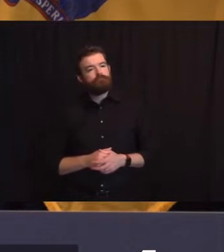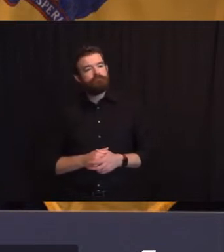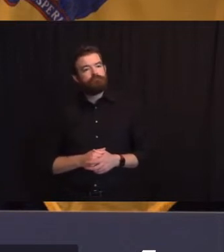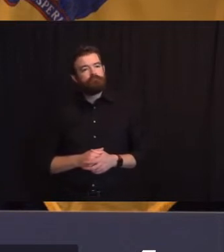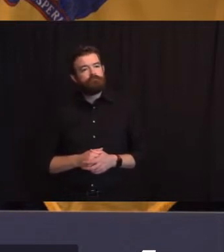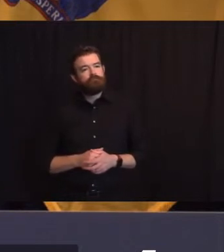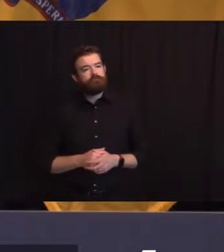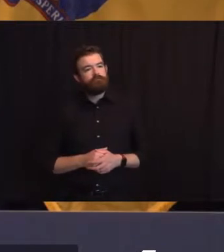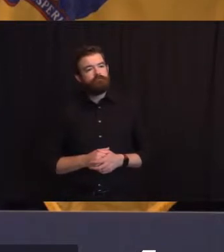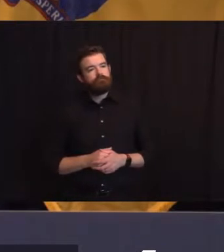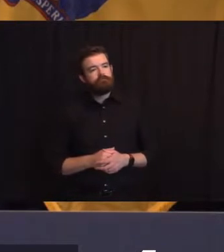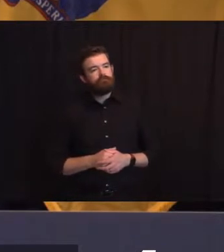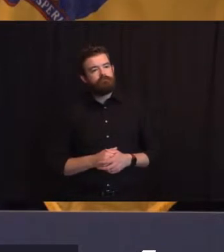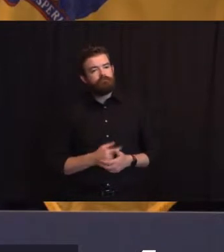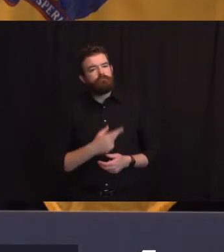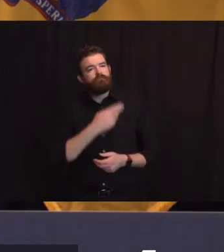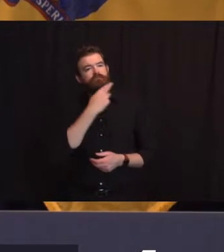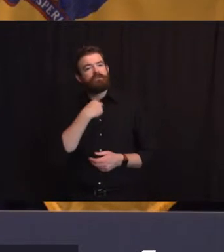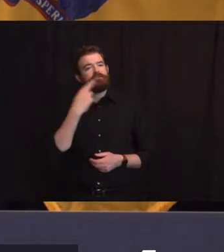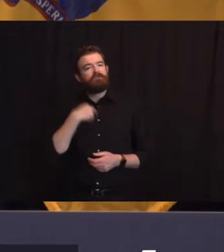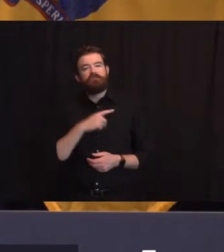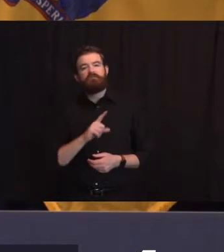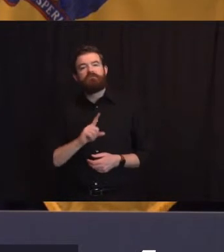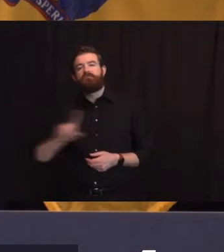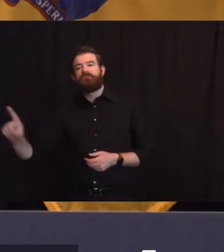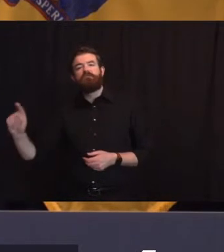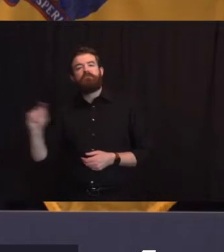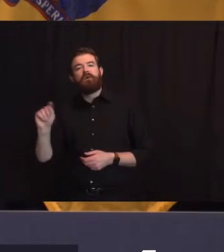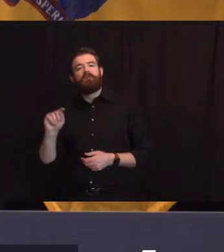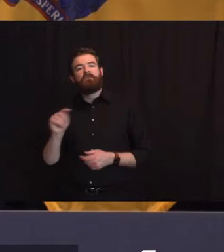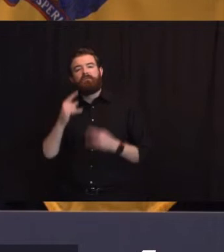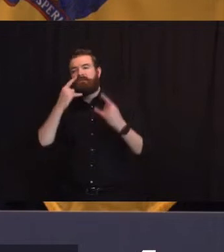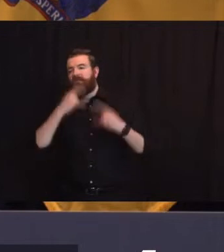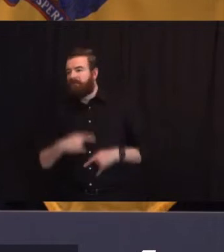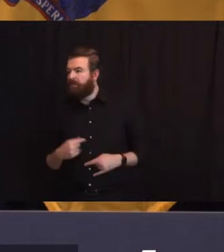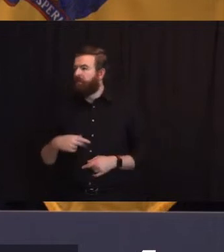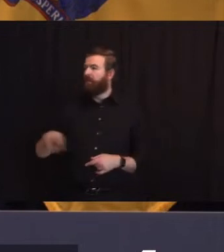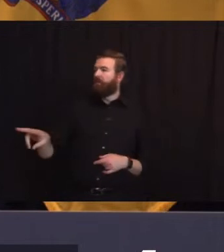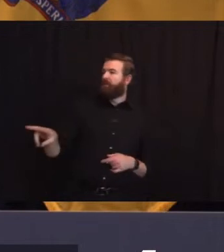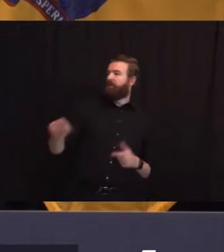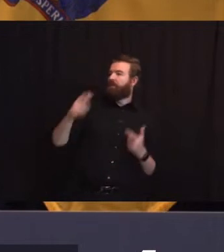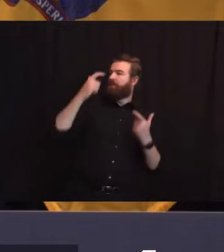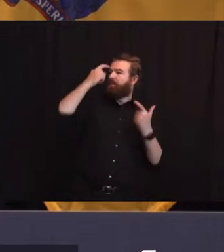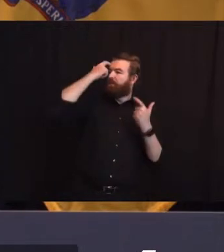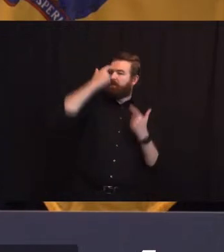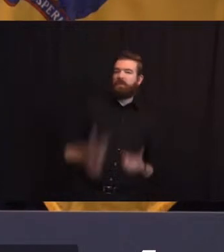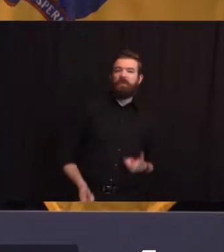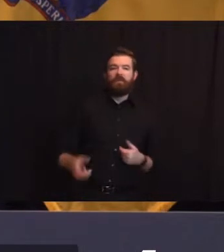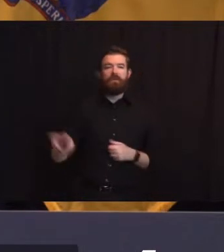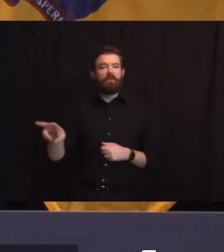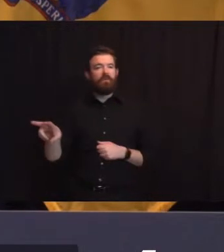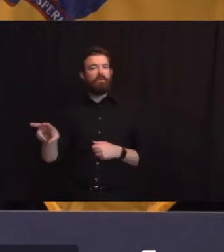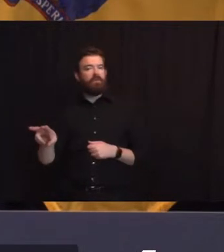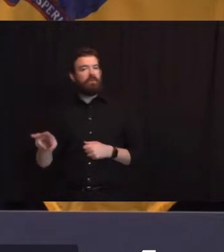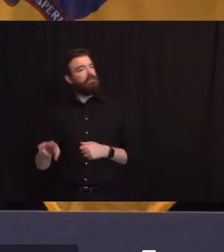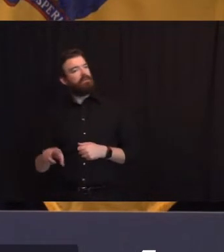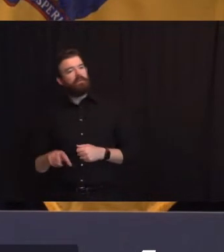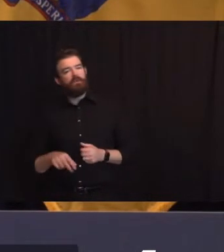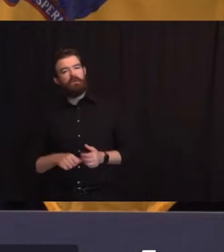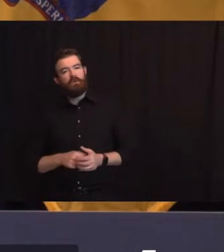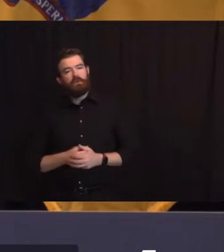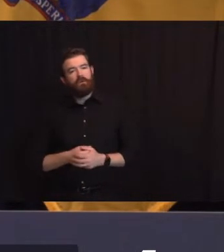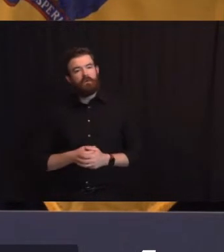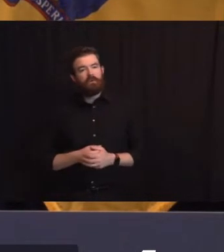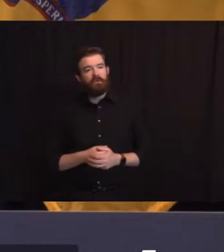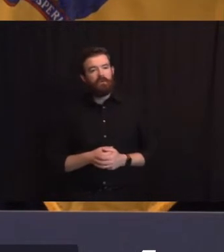that. But there's going to be some of that, right? So, and again, this is not a forever and for always. I had been hoping